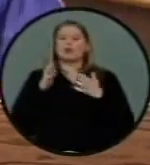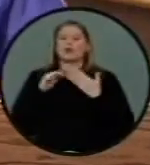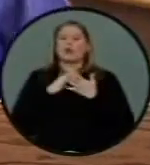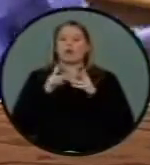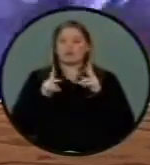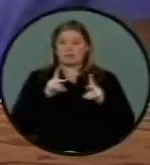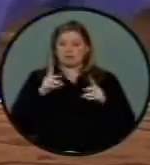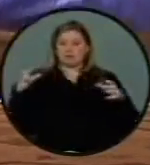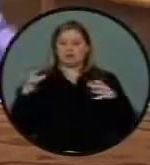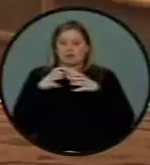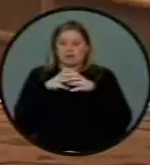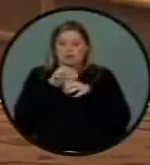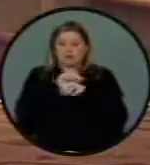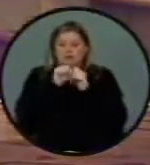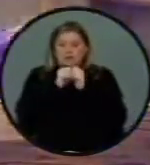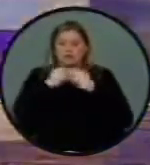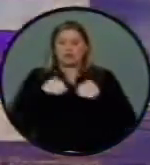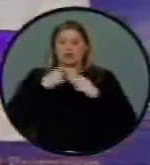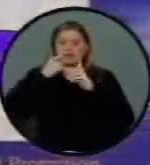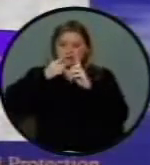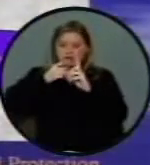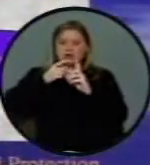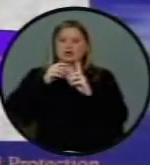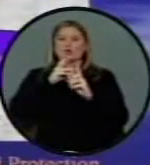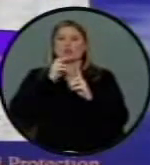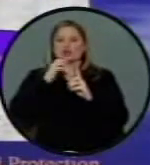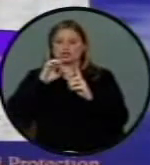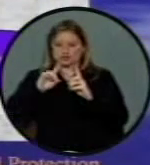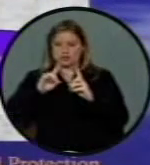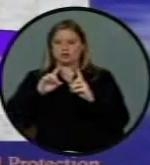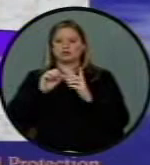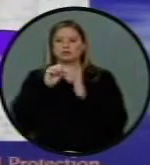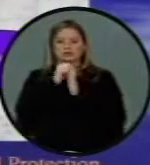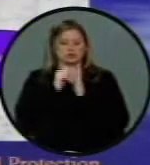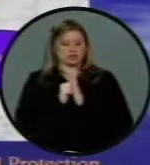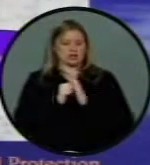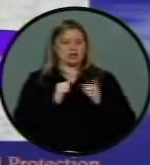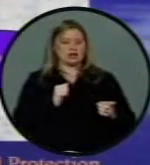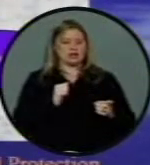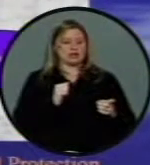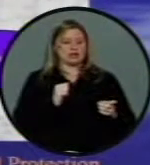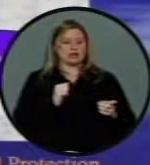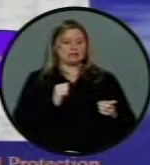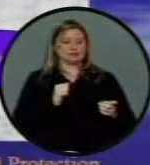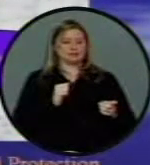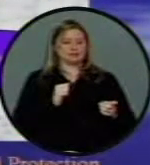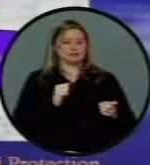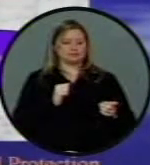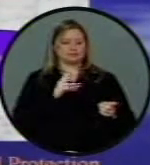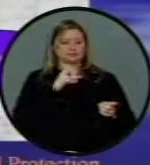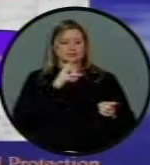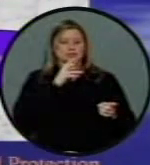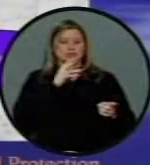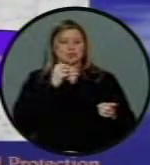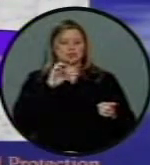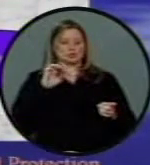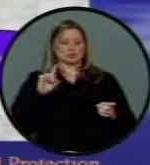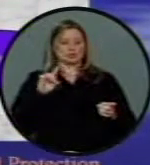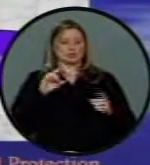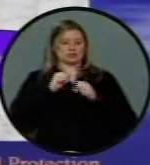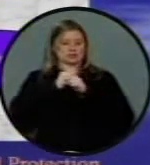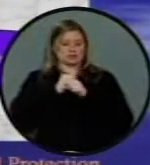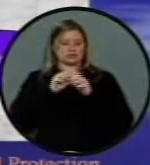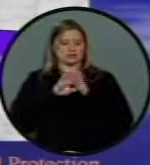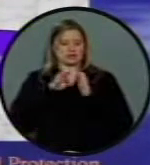to have a more active watershed management agenda. So this slide is from Tom Schuler from the Center for Watershed Protection. And I thought it would be a useful starting